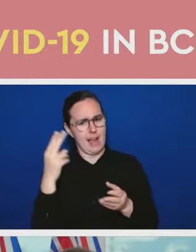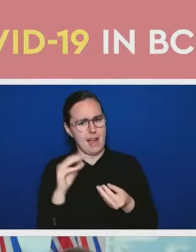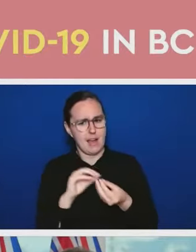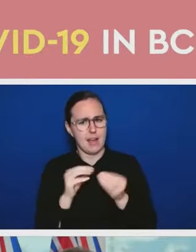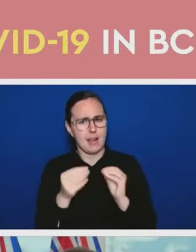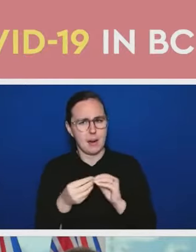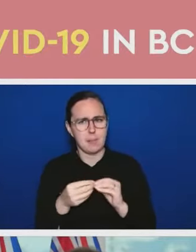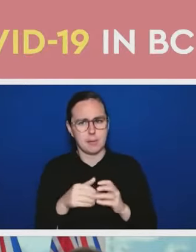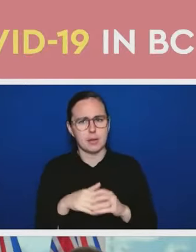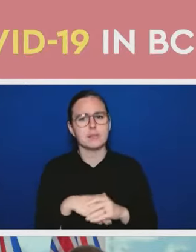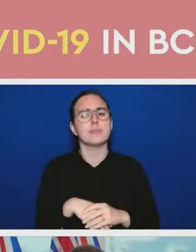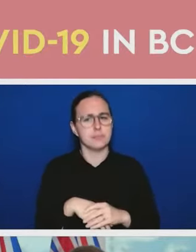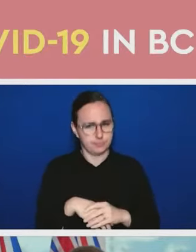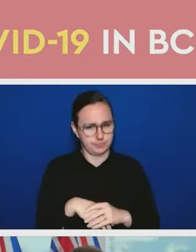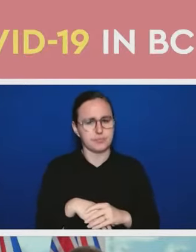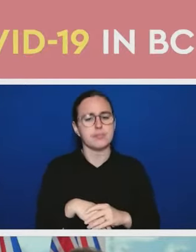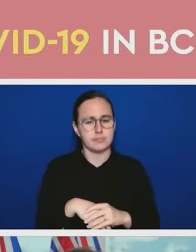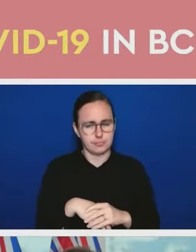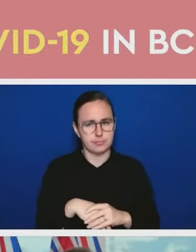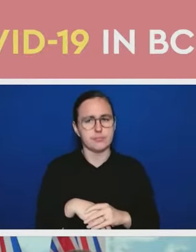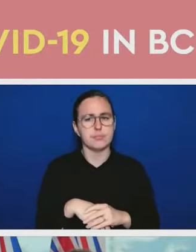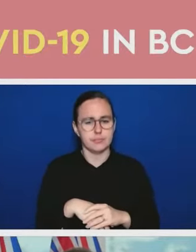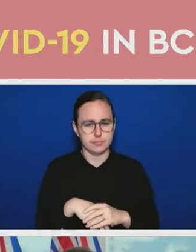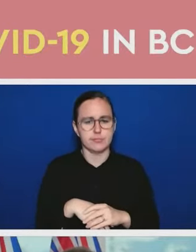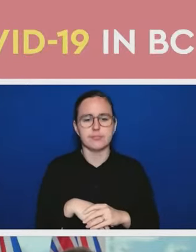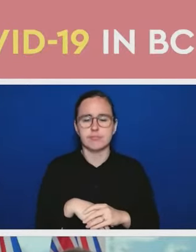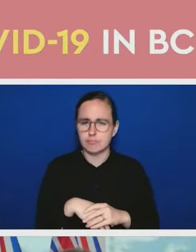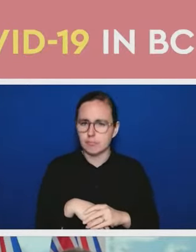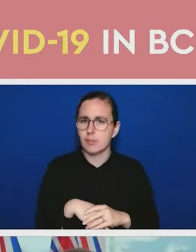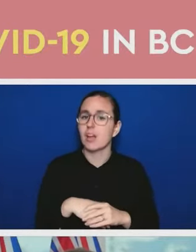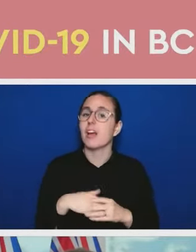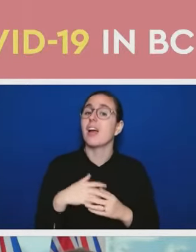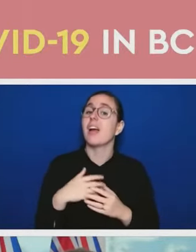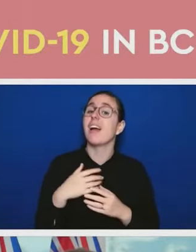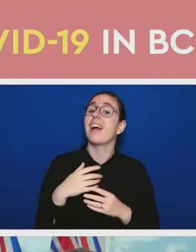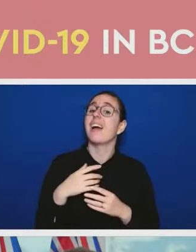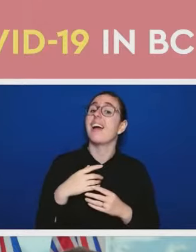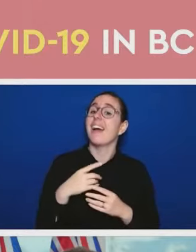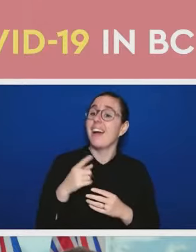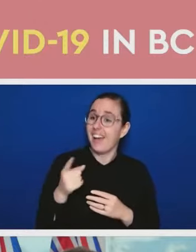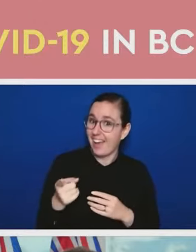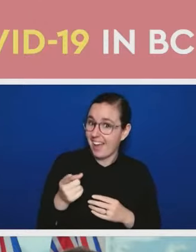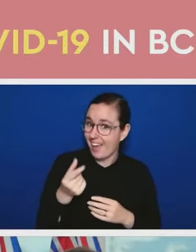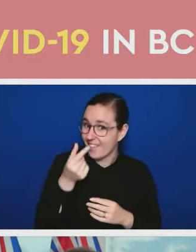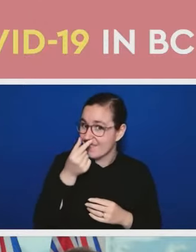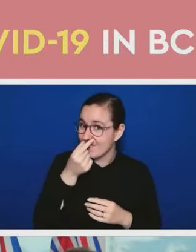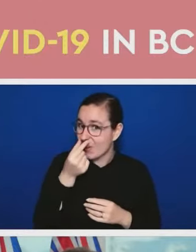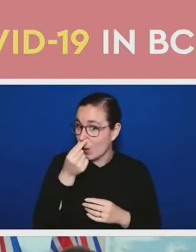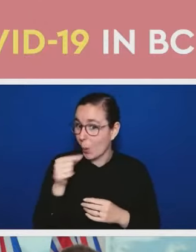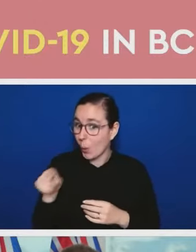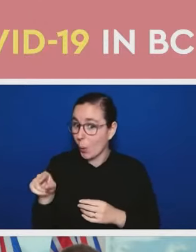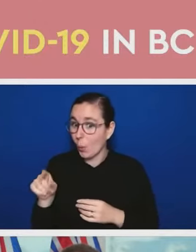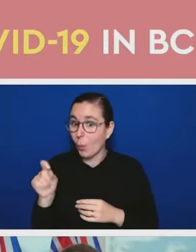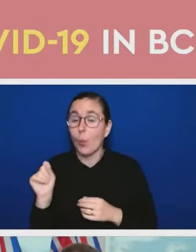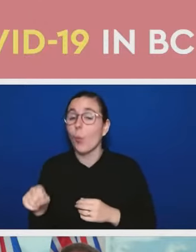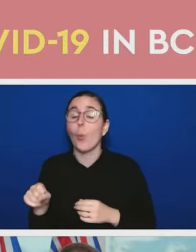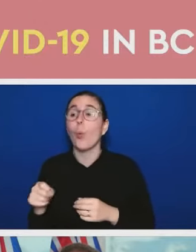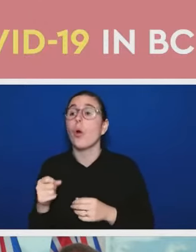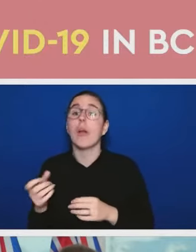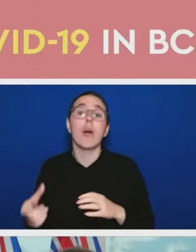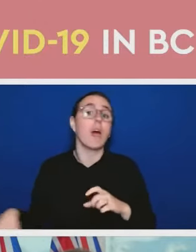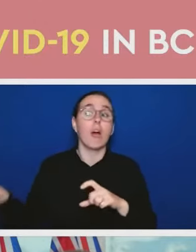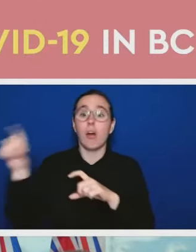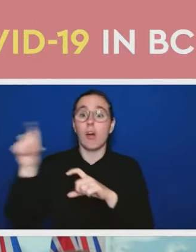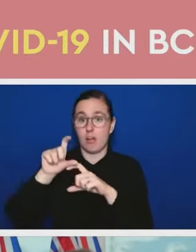Influenza projections suggest a peak of up to, and it's important to emphasize that, 1,200 additional patients may